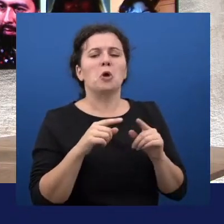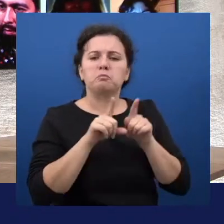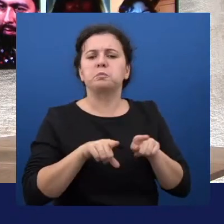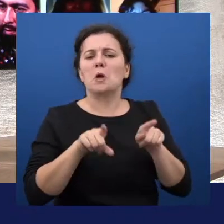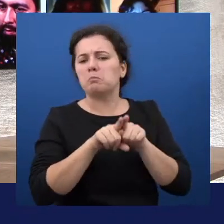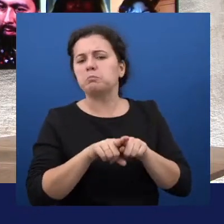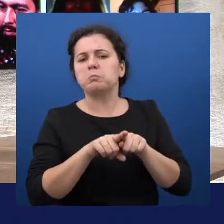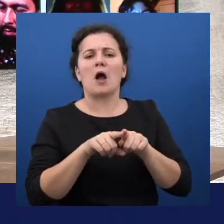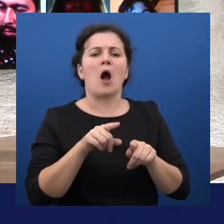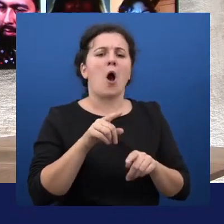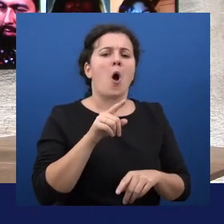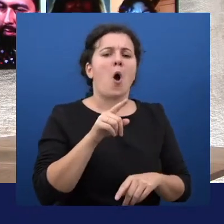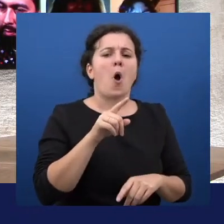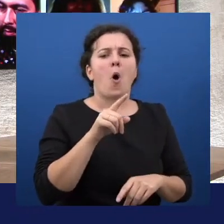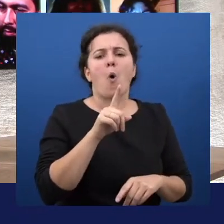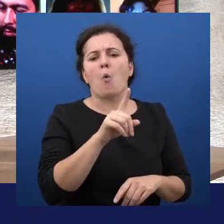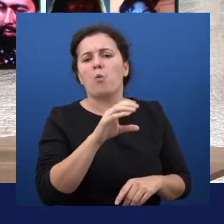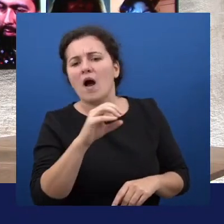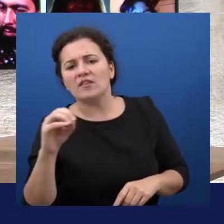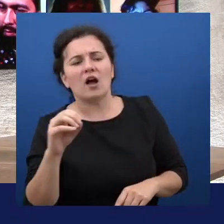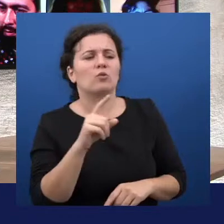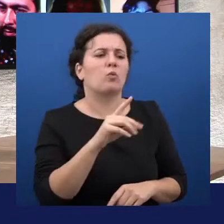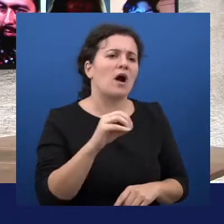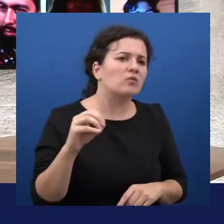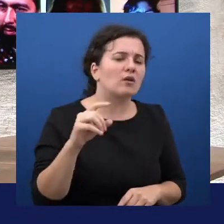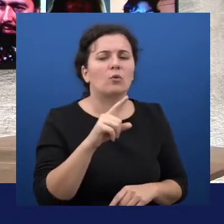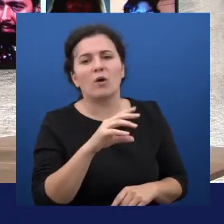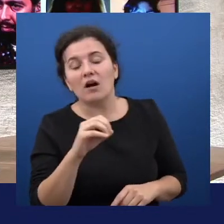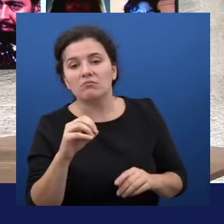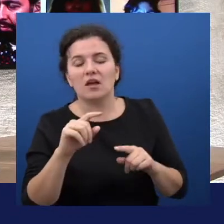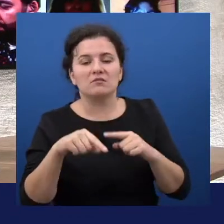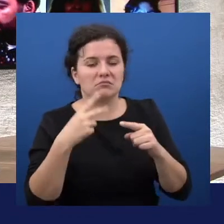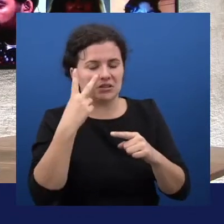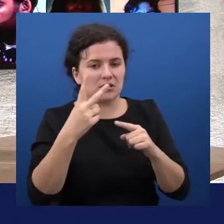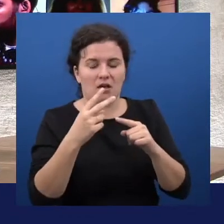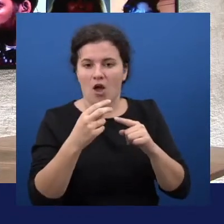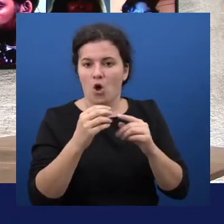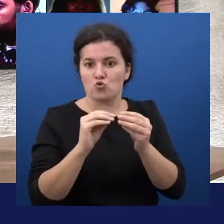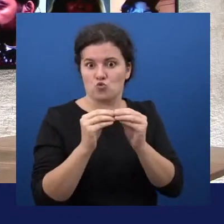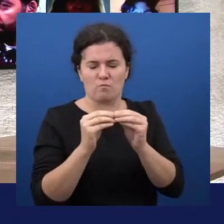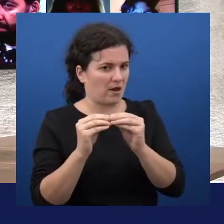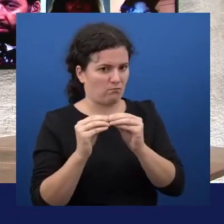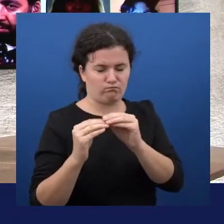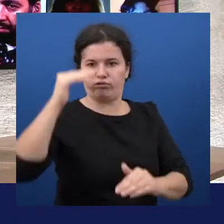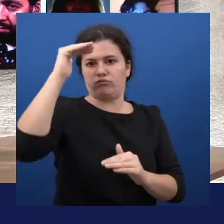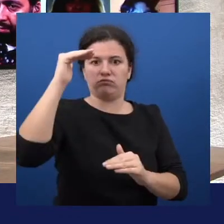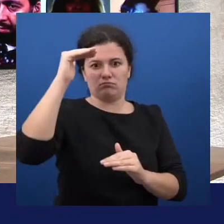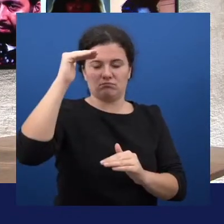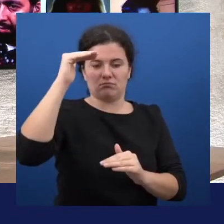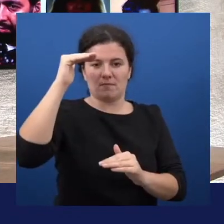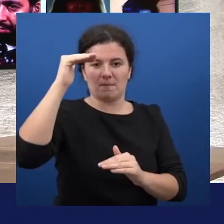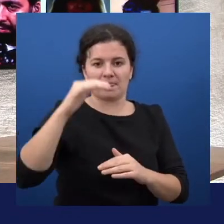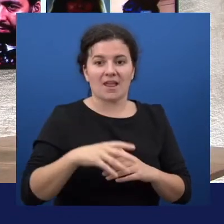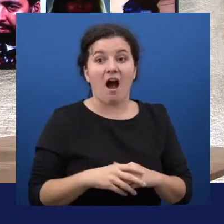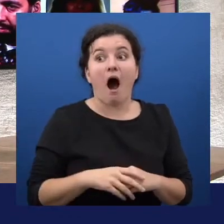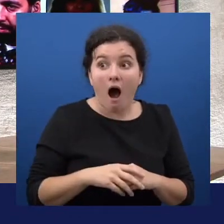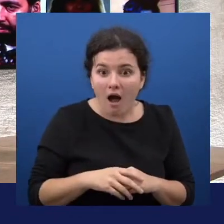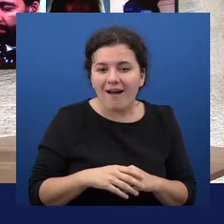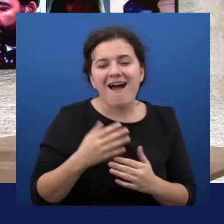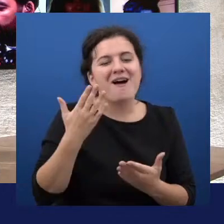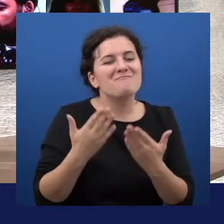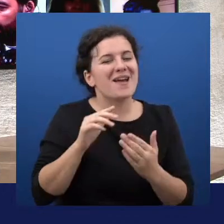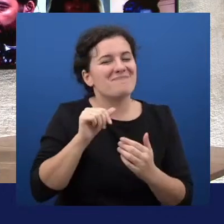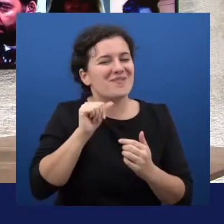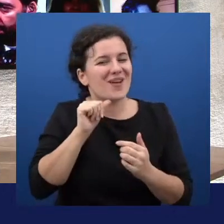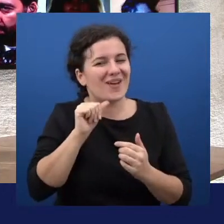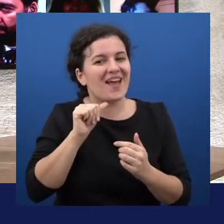amount of people decided to check your blog, and actually that is a possibility of